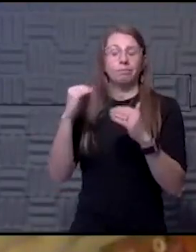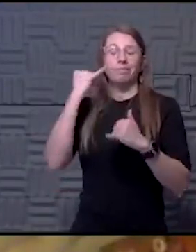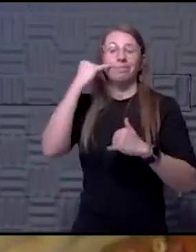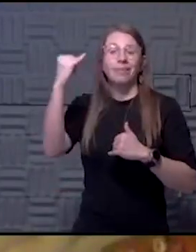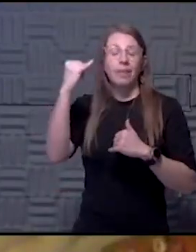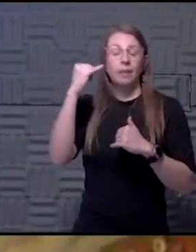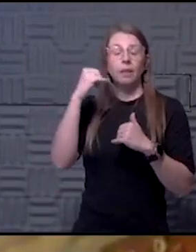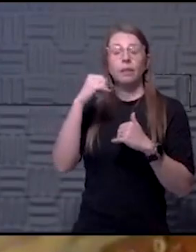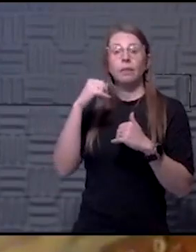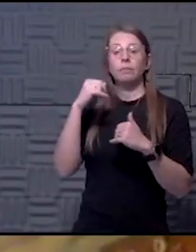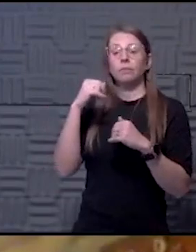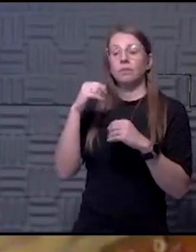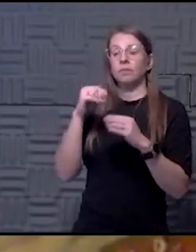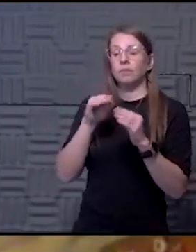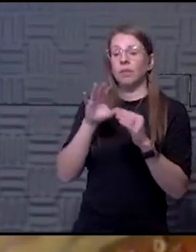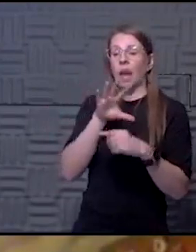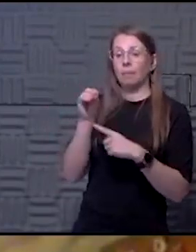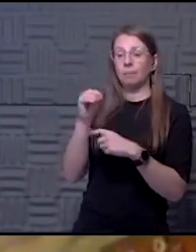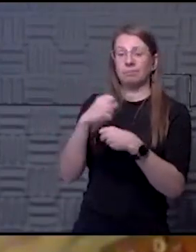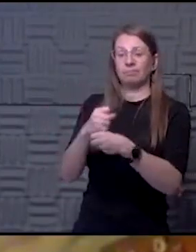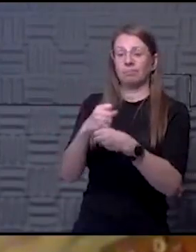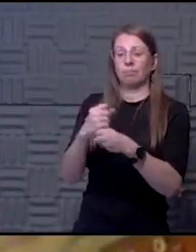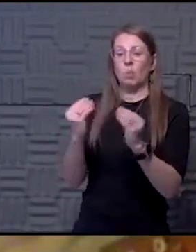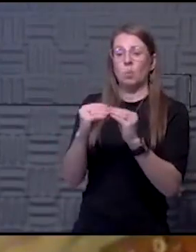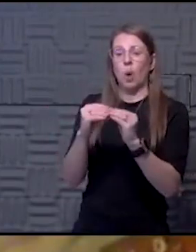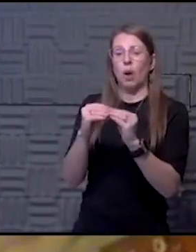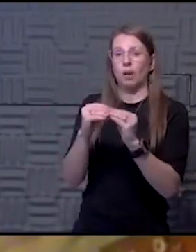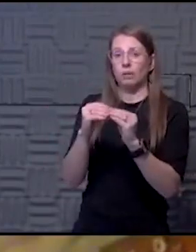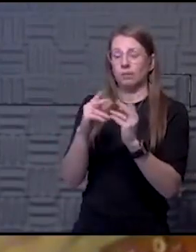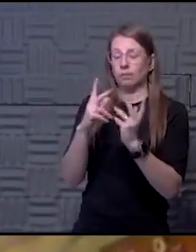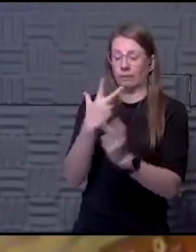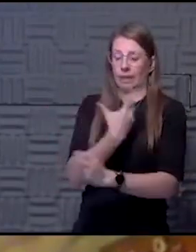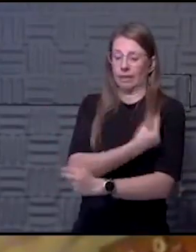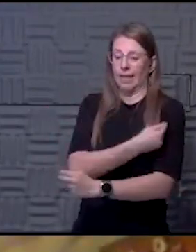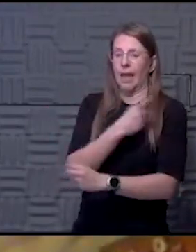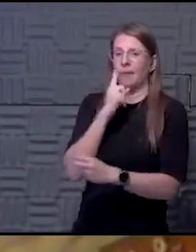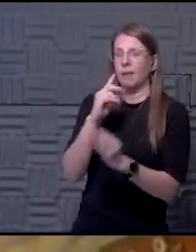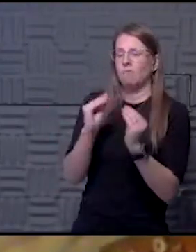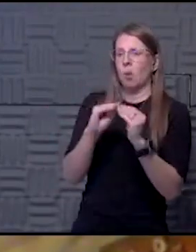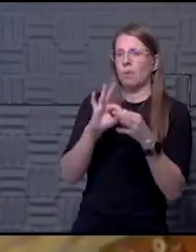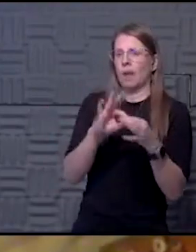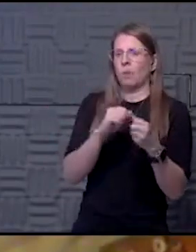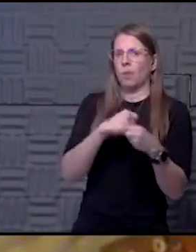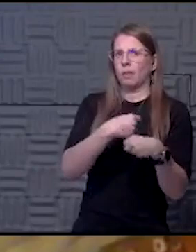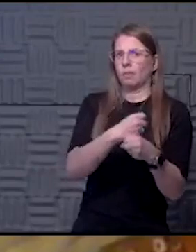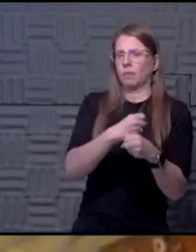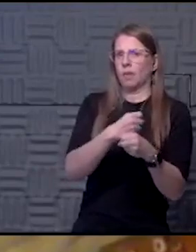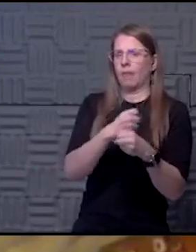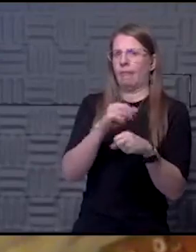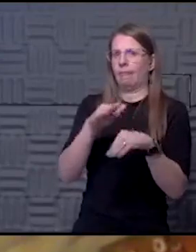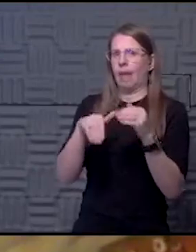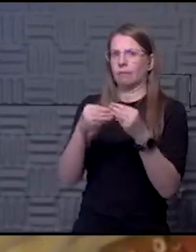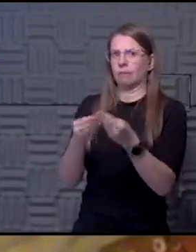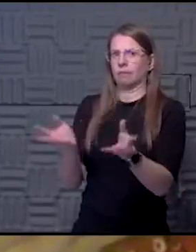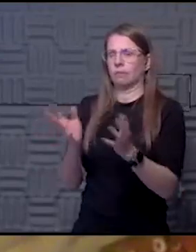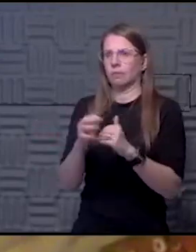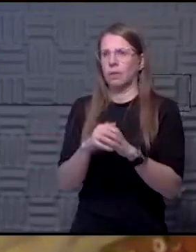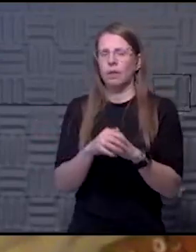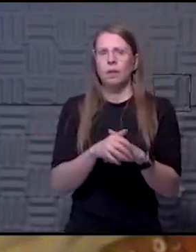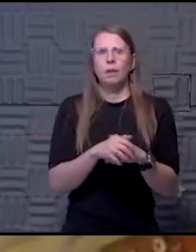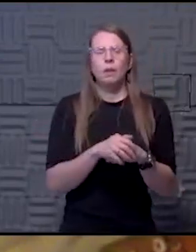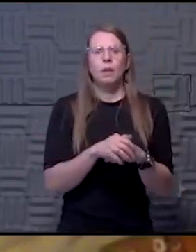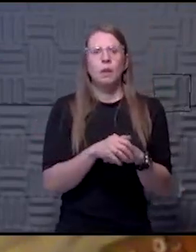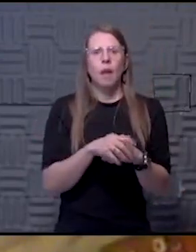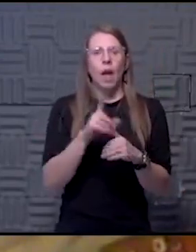So I don't know if it's on the production side or the distribution side. I think it's on the production side. We are ready to scale up. And as you pointed